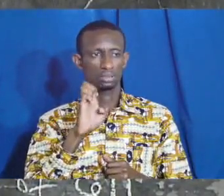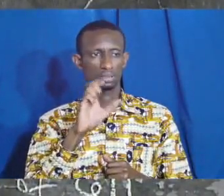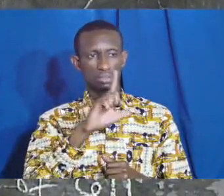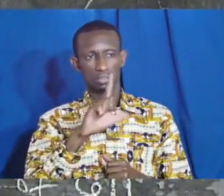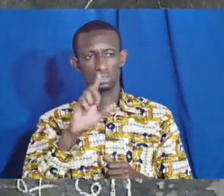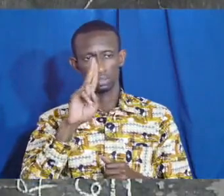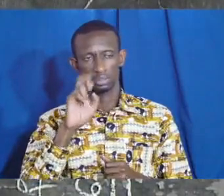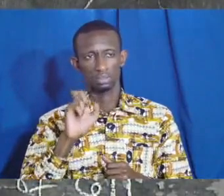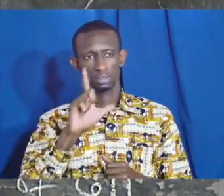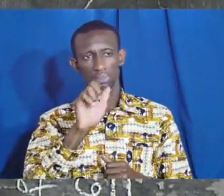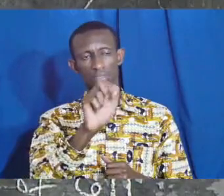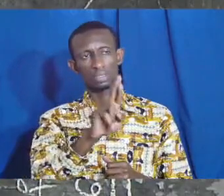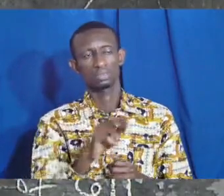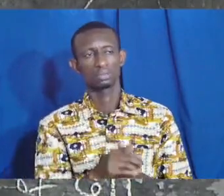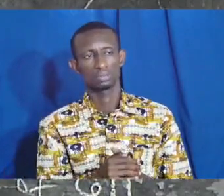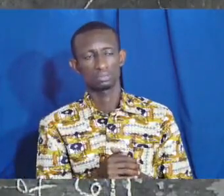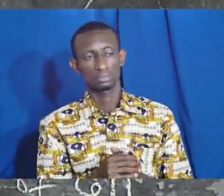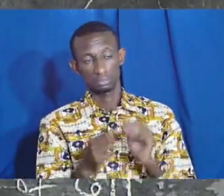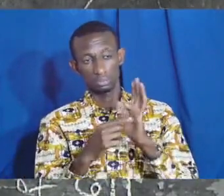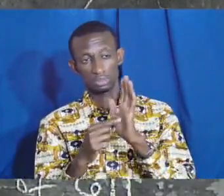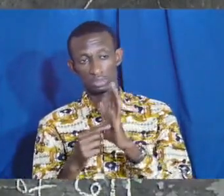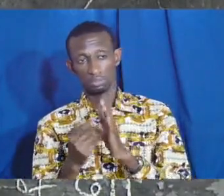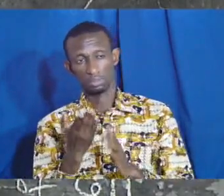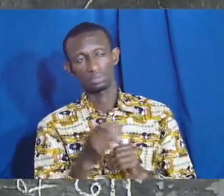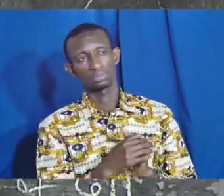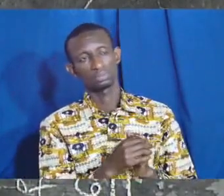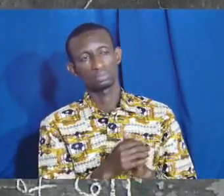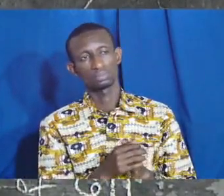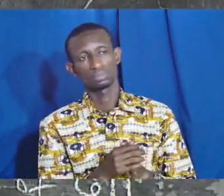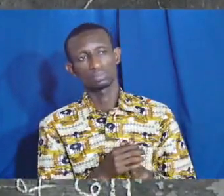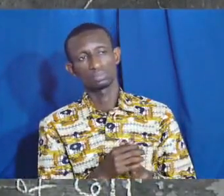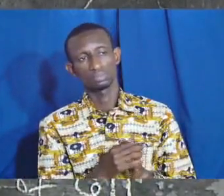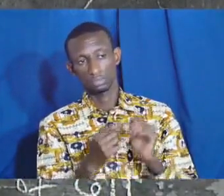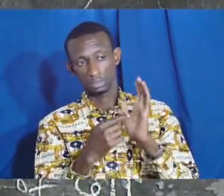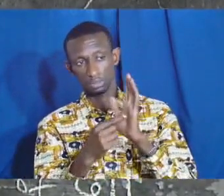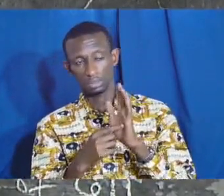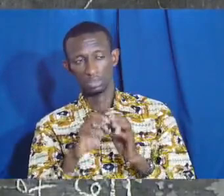examples of extracellular enzymes,